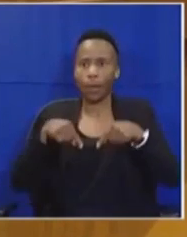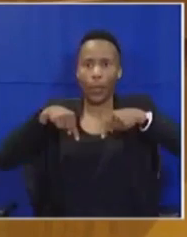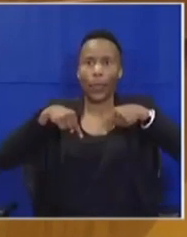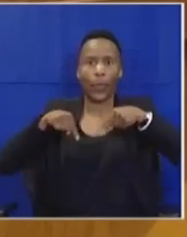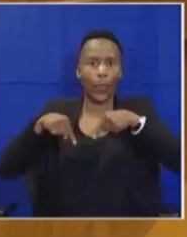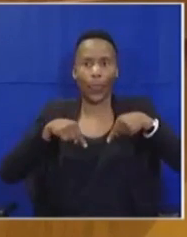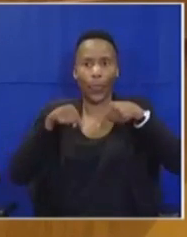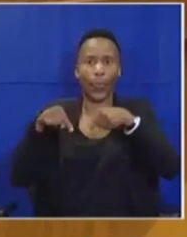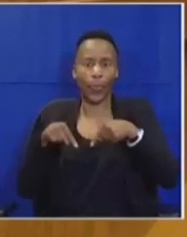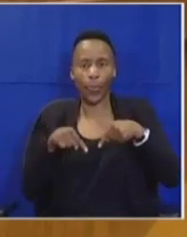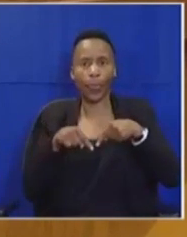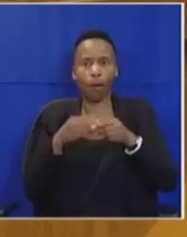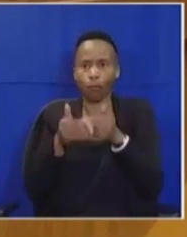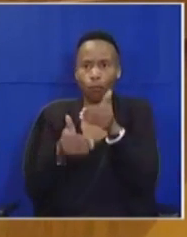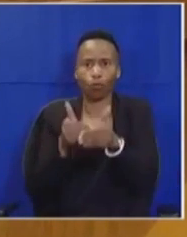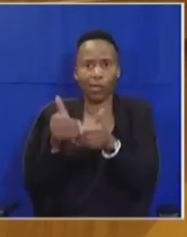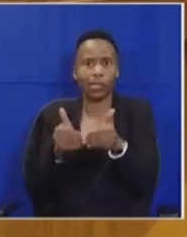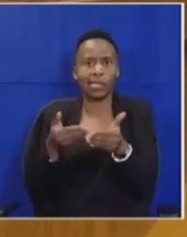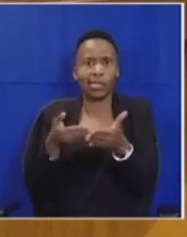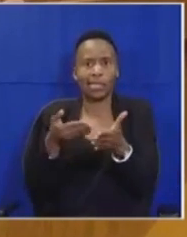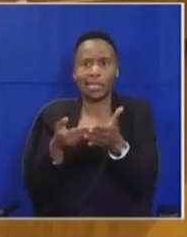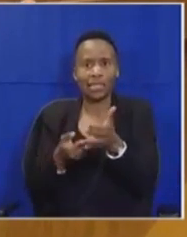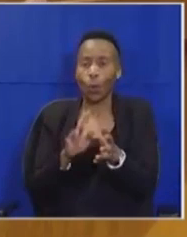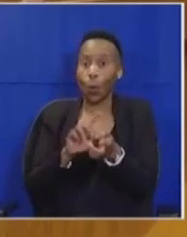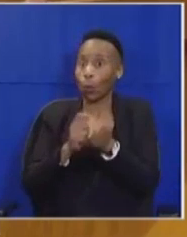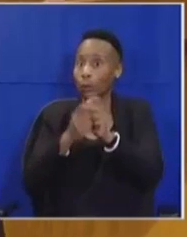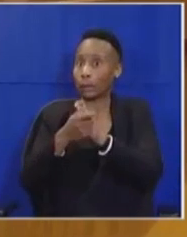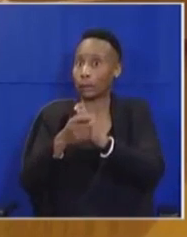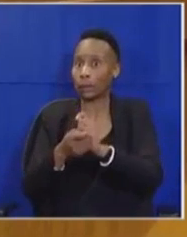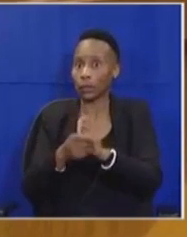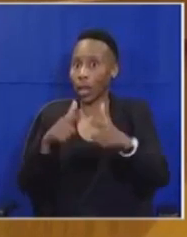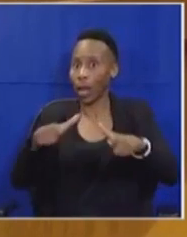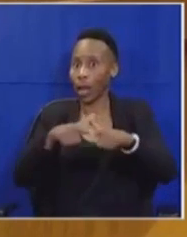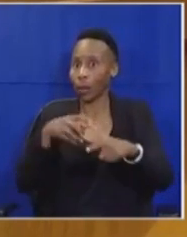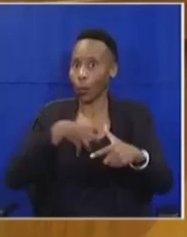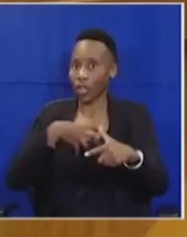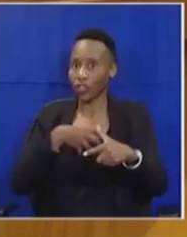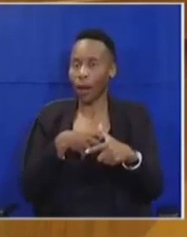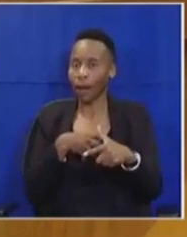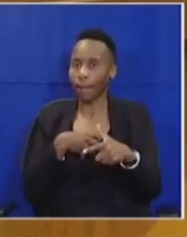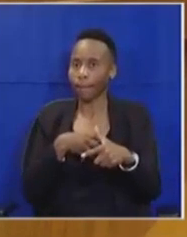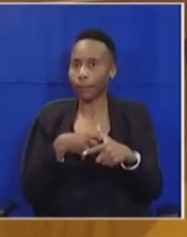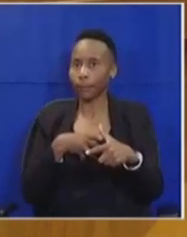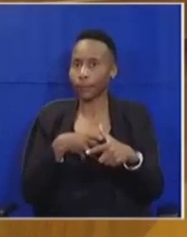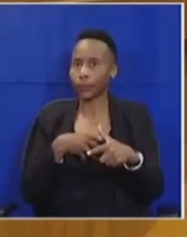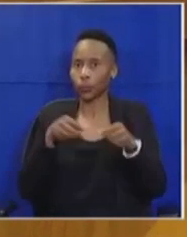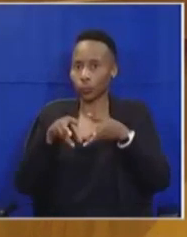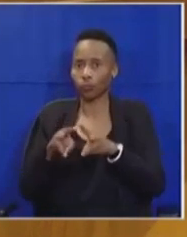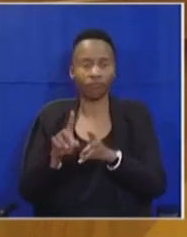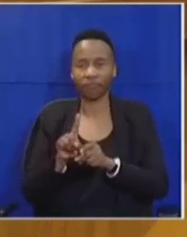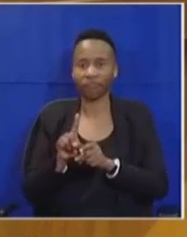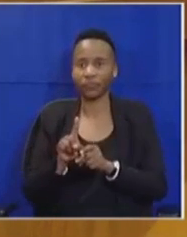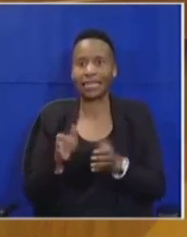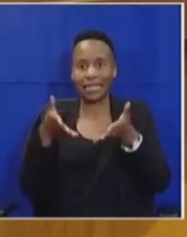of this process of having to change the land ownership architecture in our country. It is